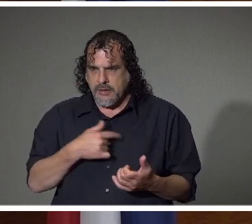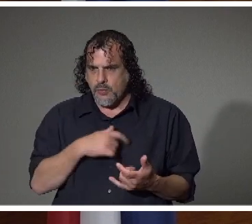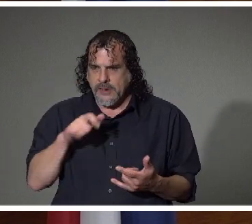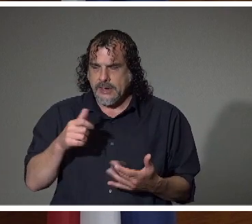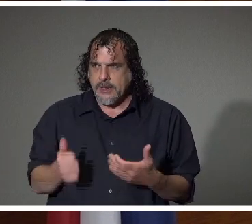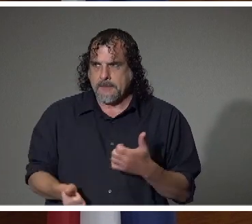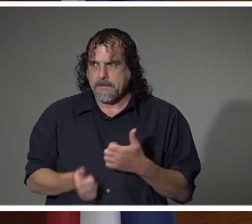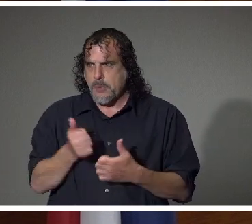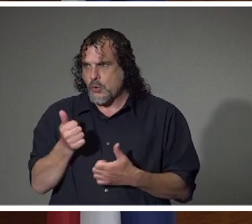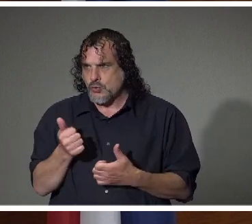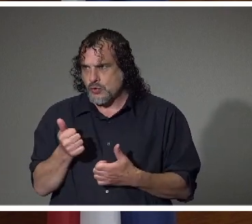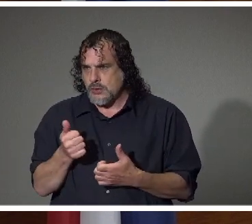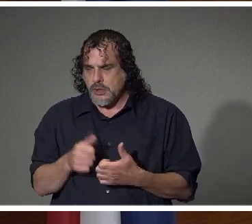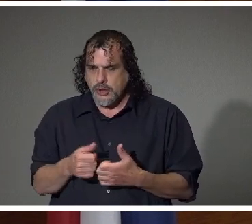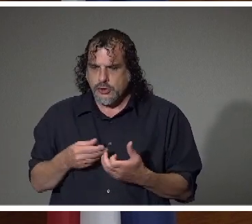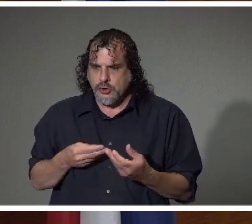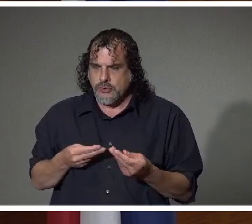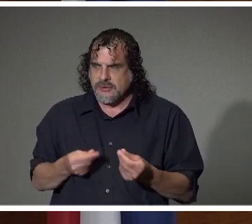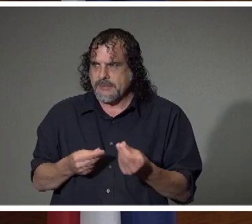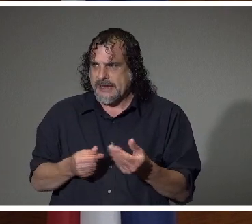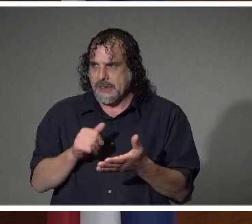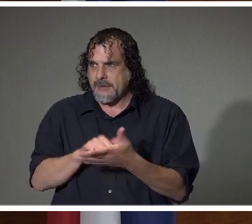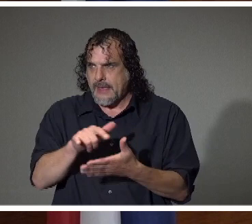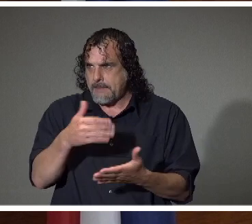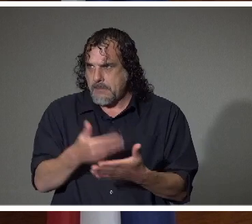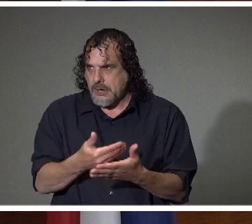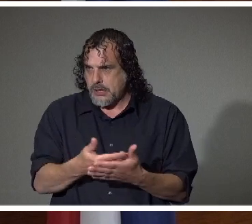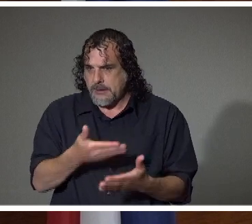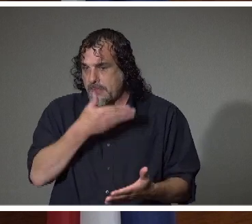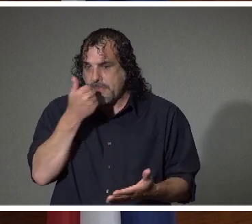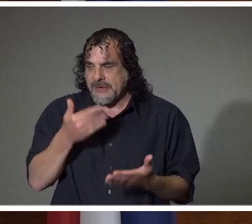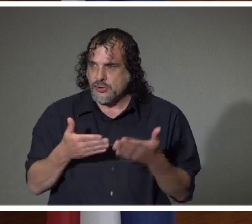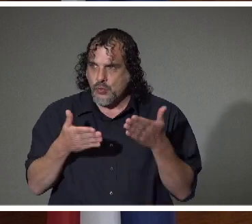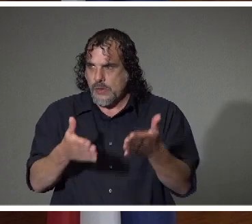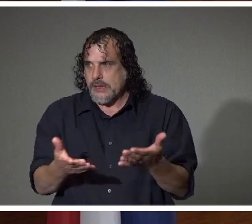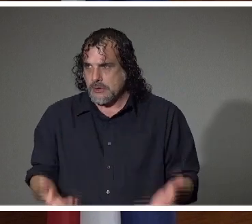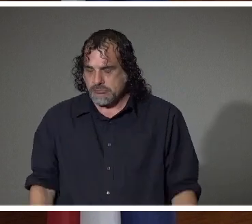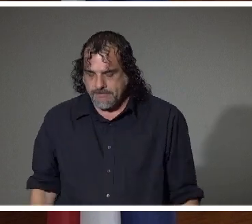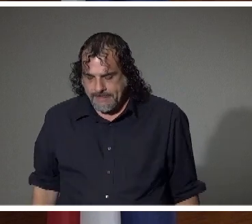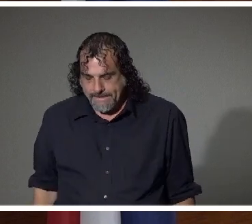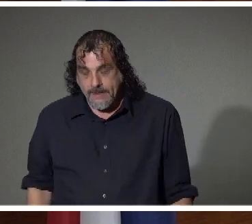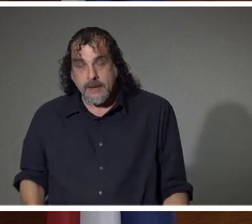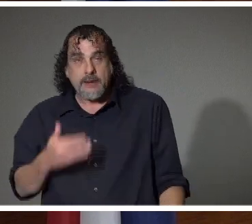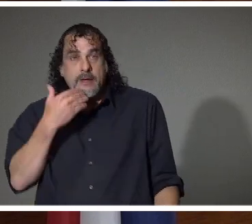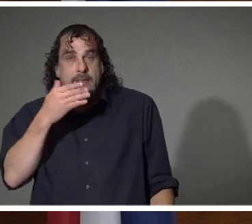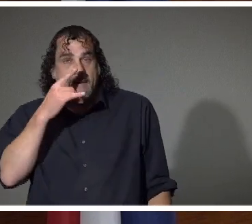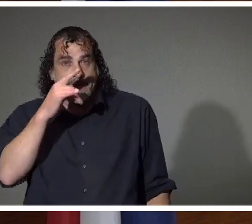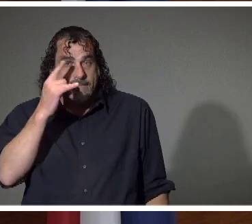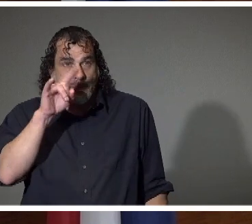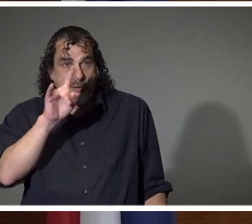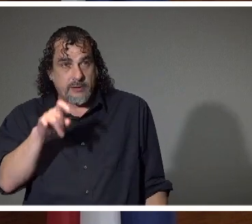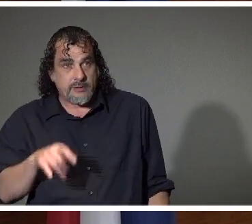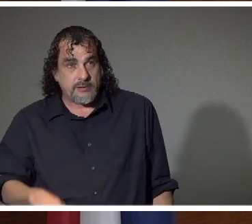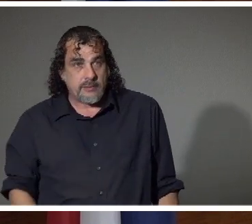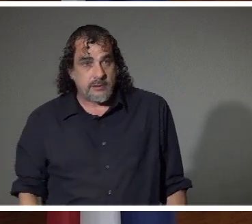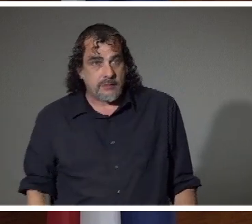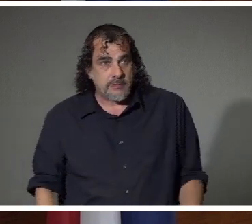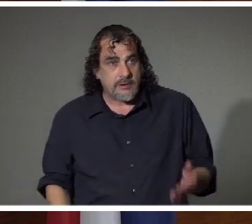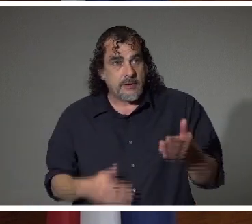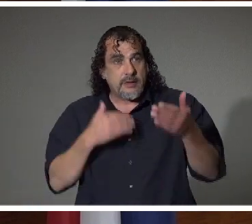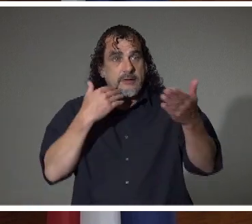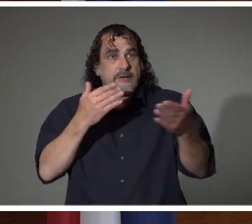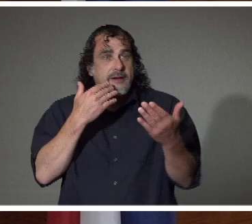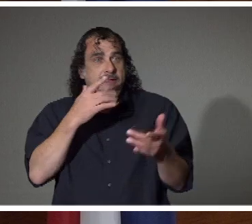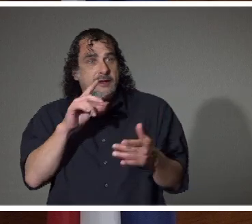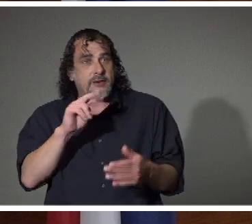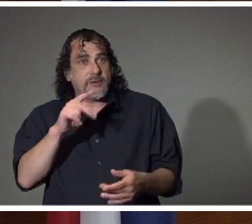most in regard to maximizing that money? Well, thank you for the question, Dave. Just send a thank you note to Renee that